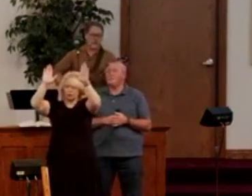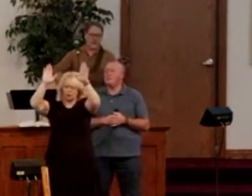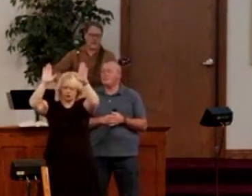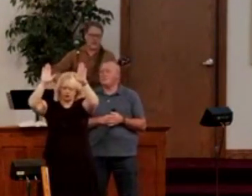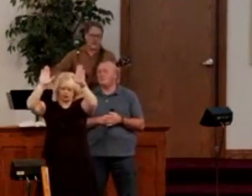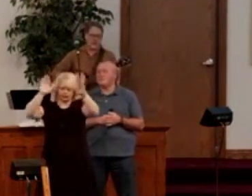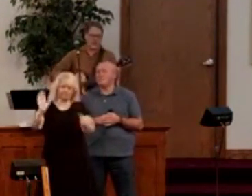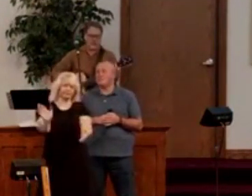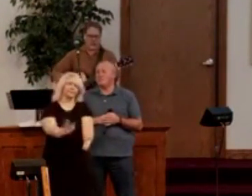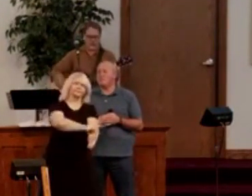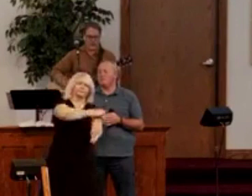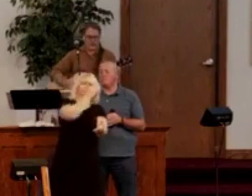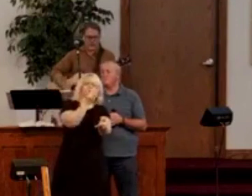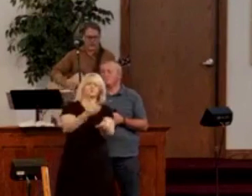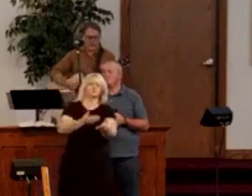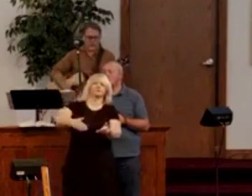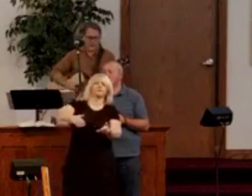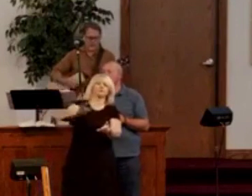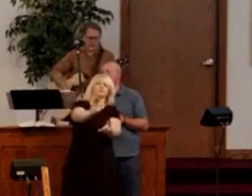surrender.